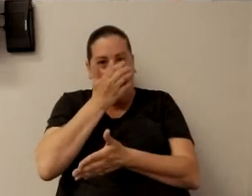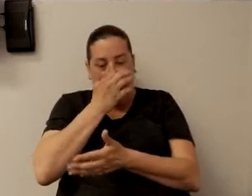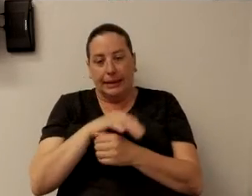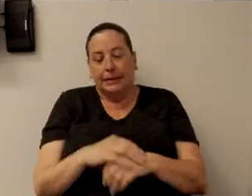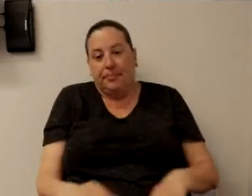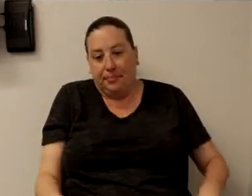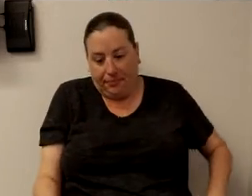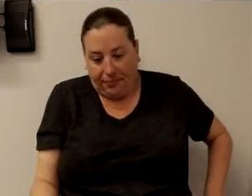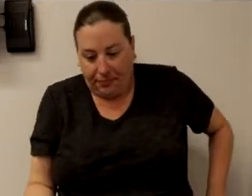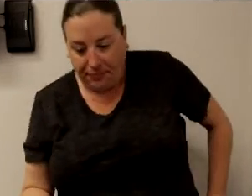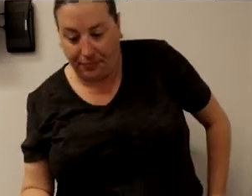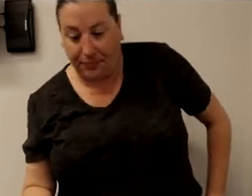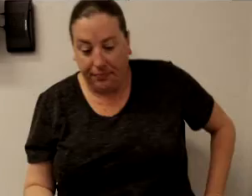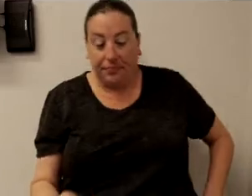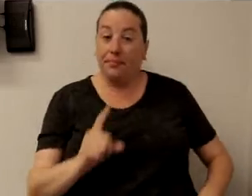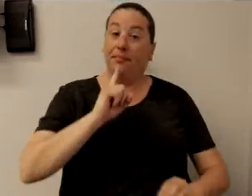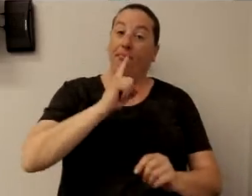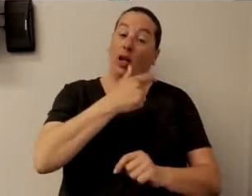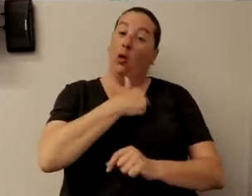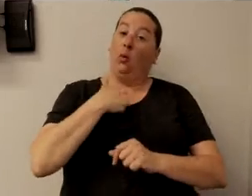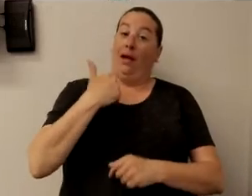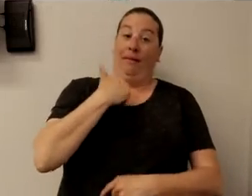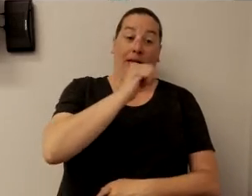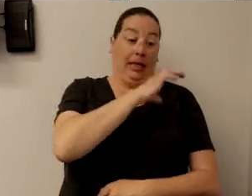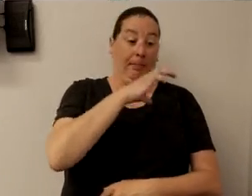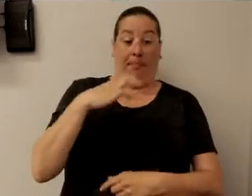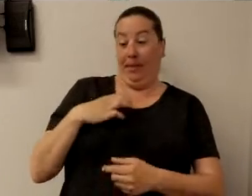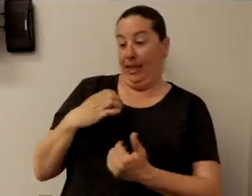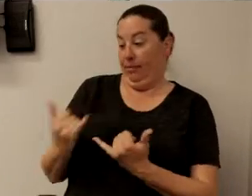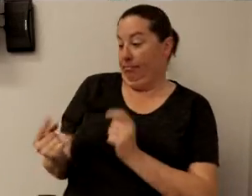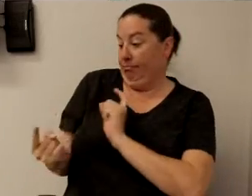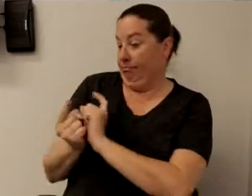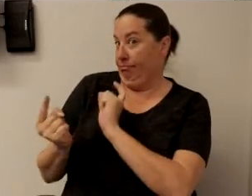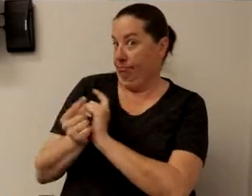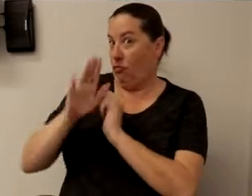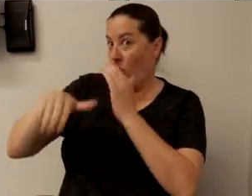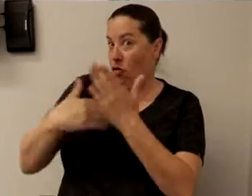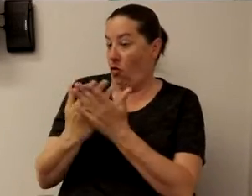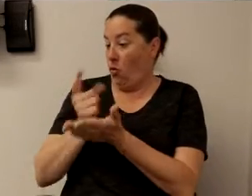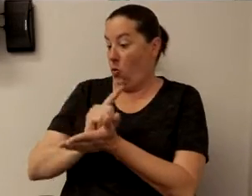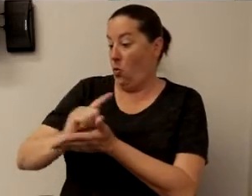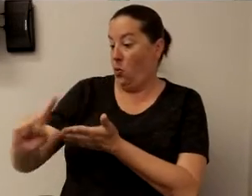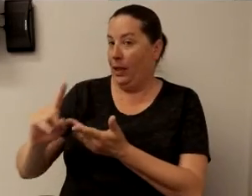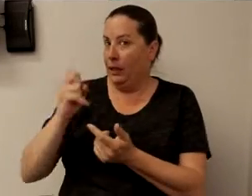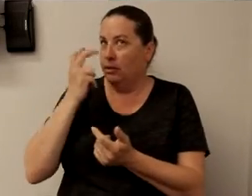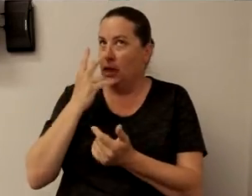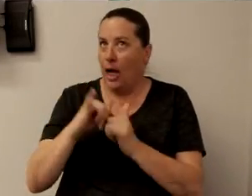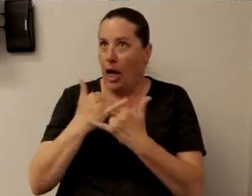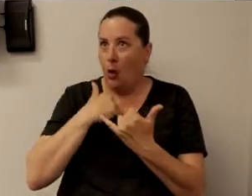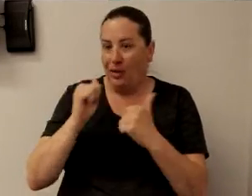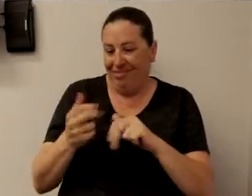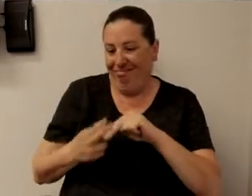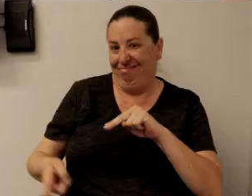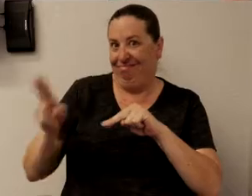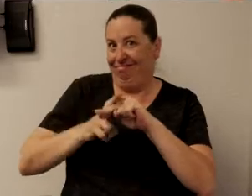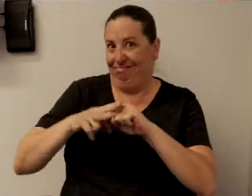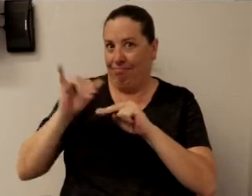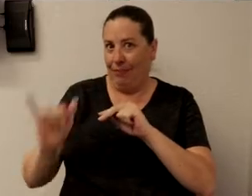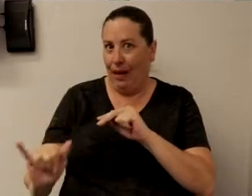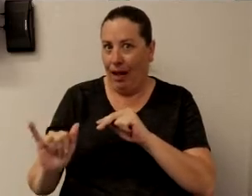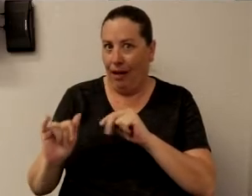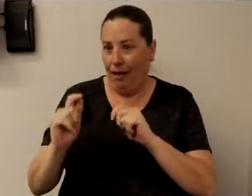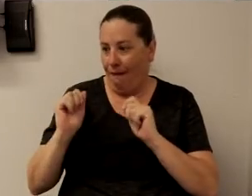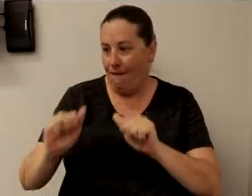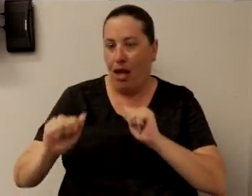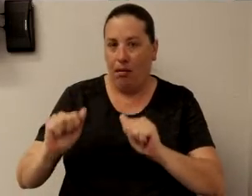been meeting all this week to see how could we potentially ramp up the availability of this PPE, just because